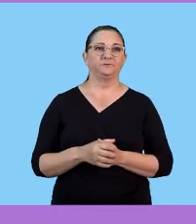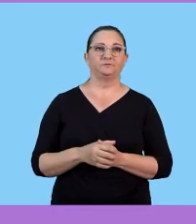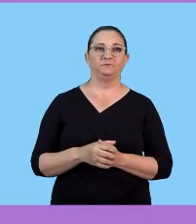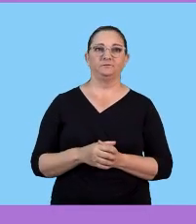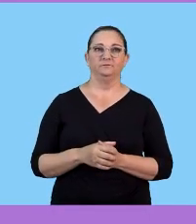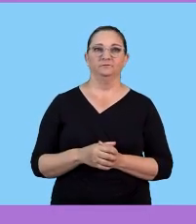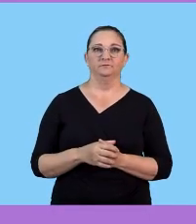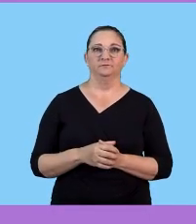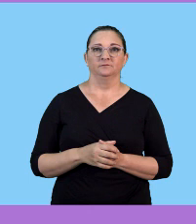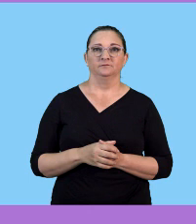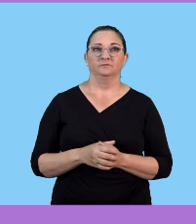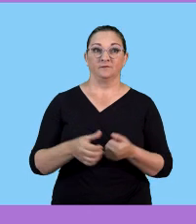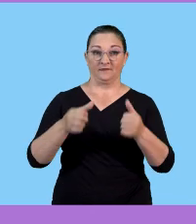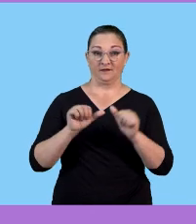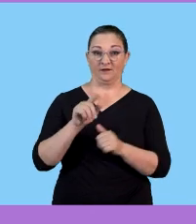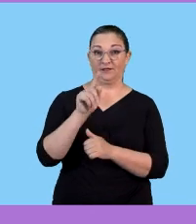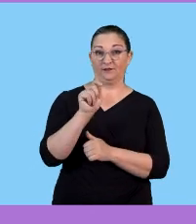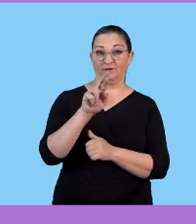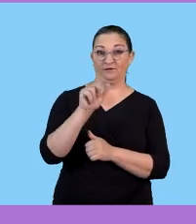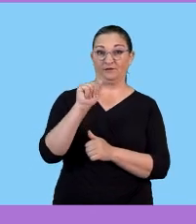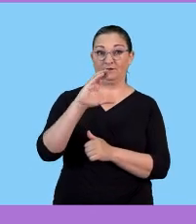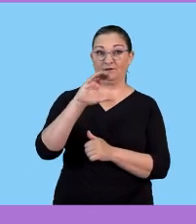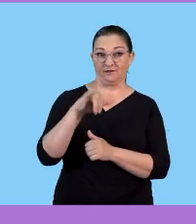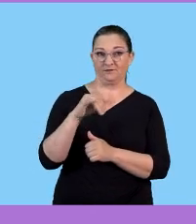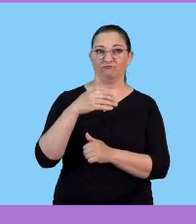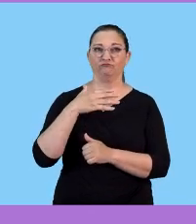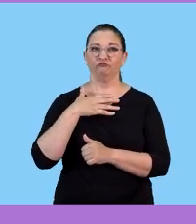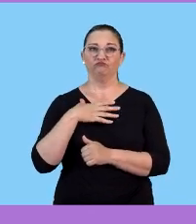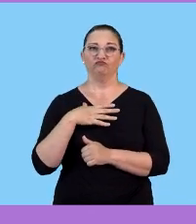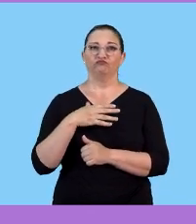this. Tracy wants to put a decorative border